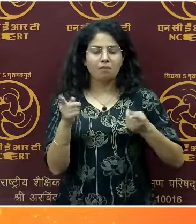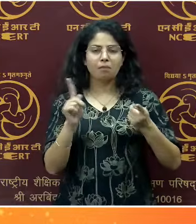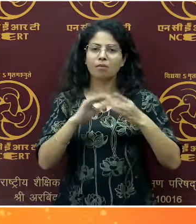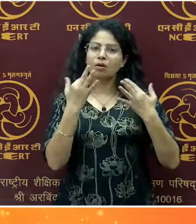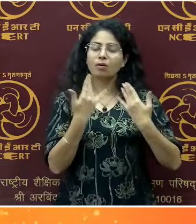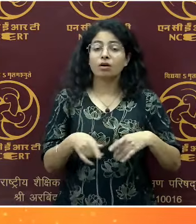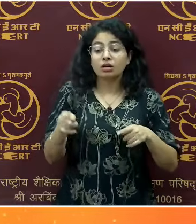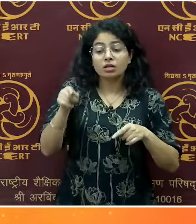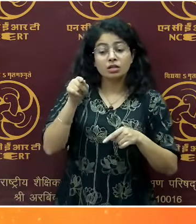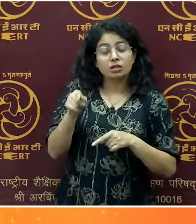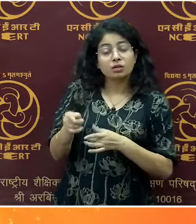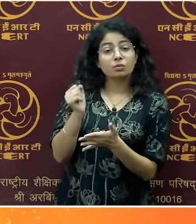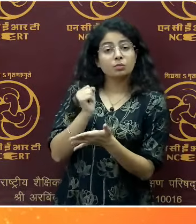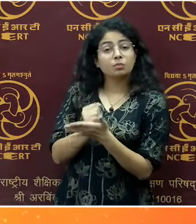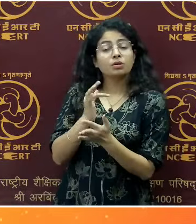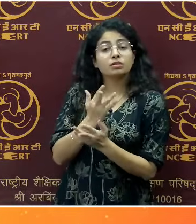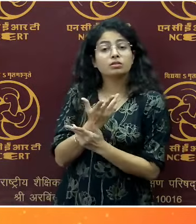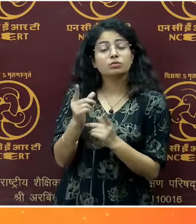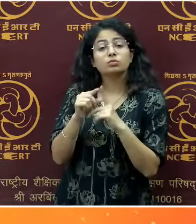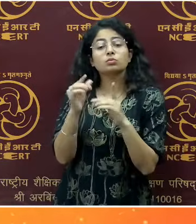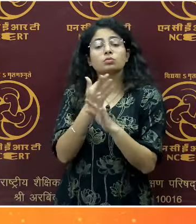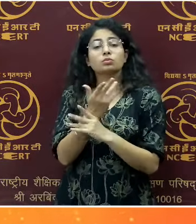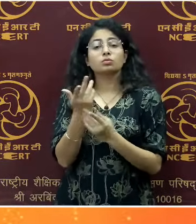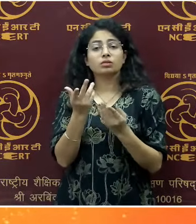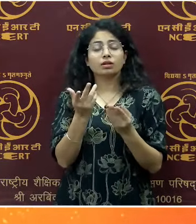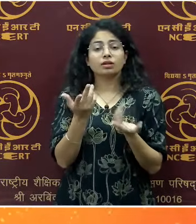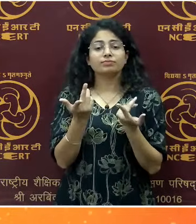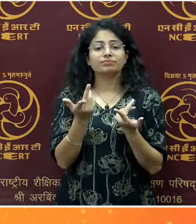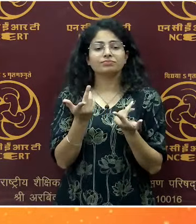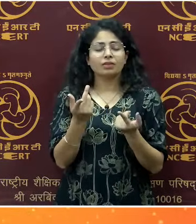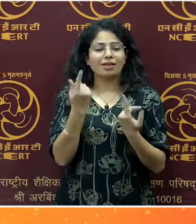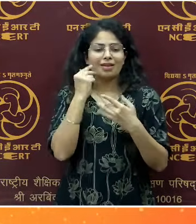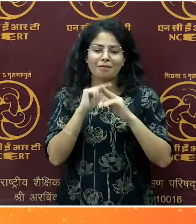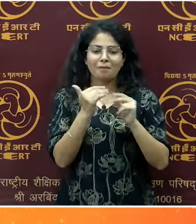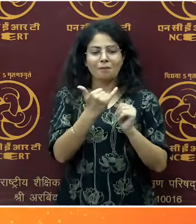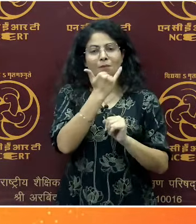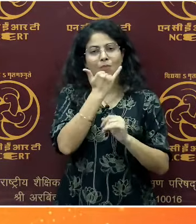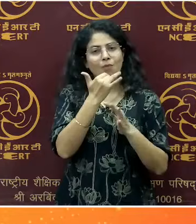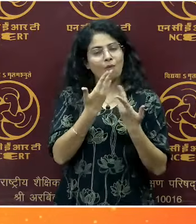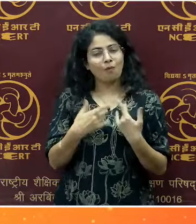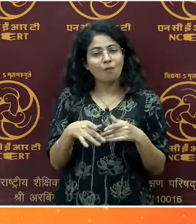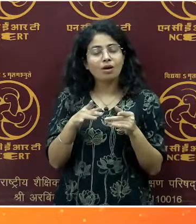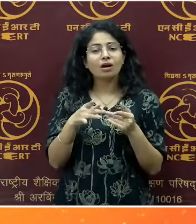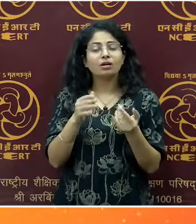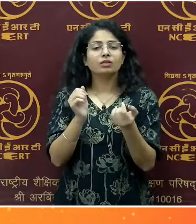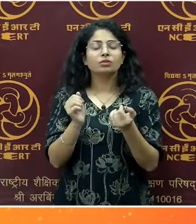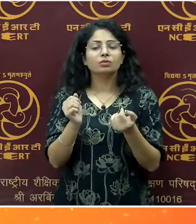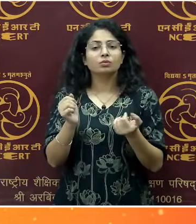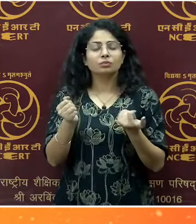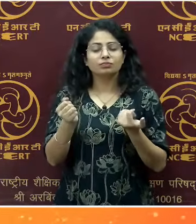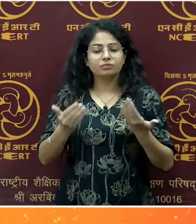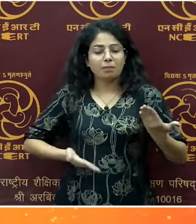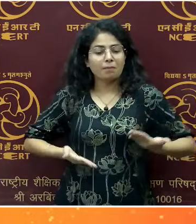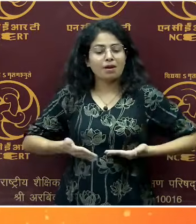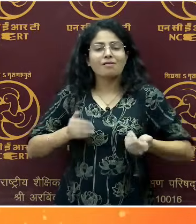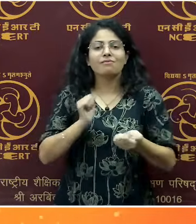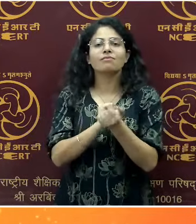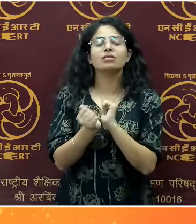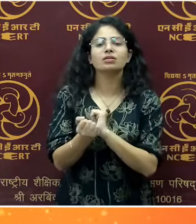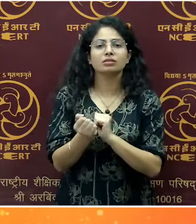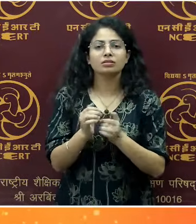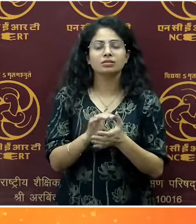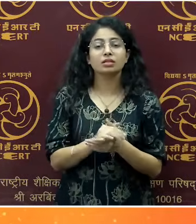sure that you compensate the person. You know, you do some act of kindness, or you do perform certain action or gesture that